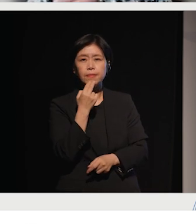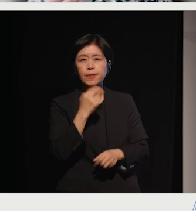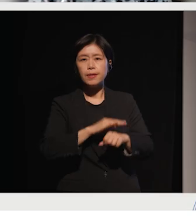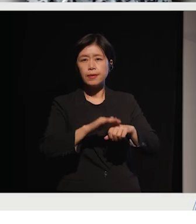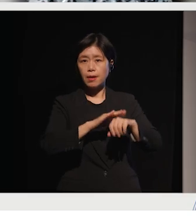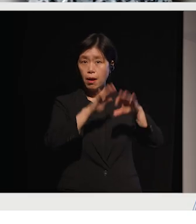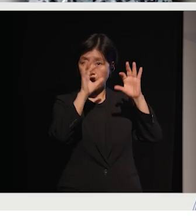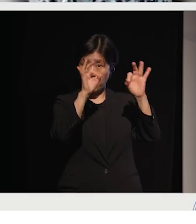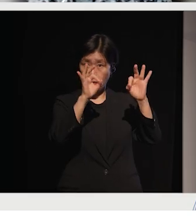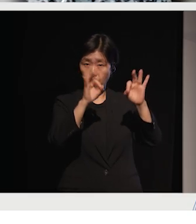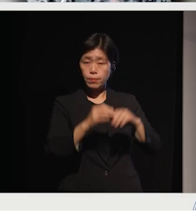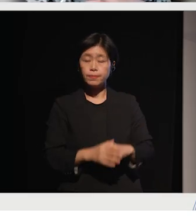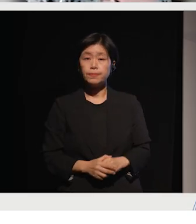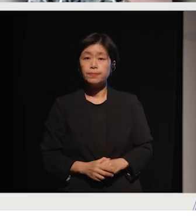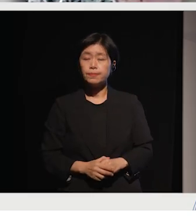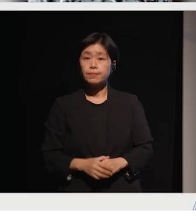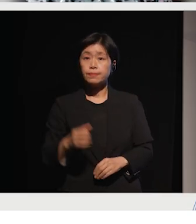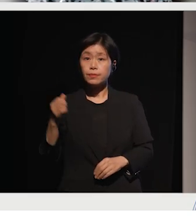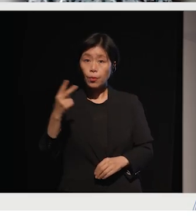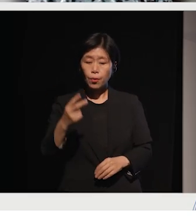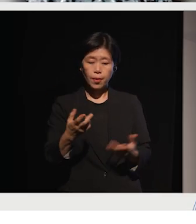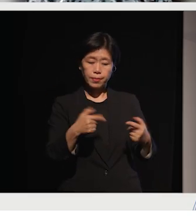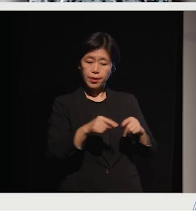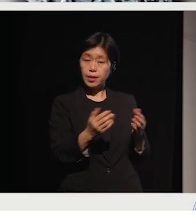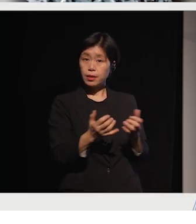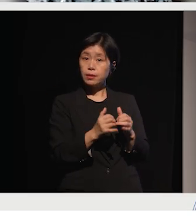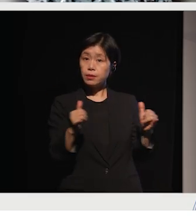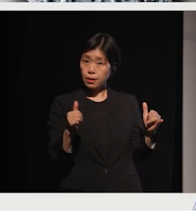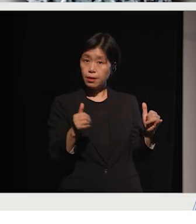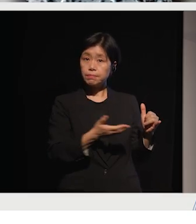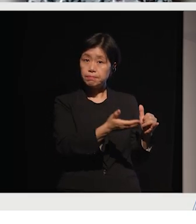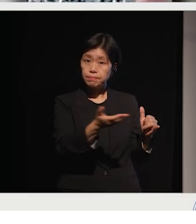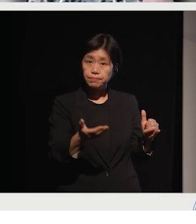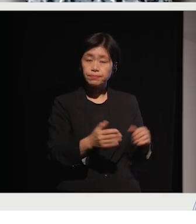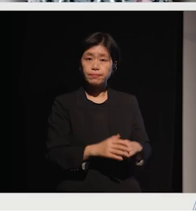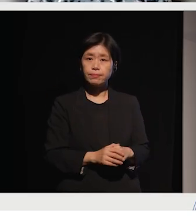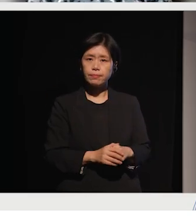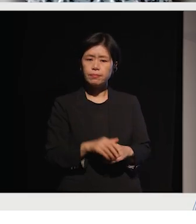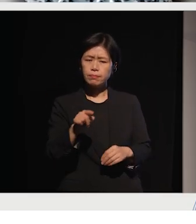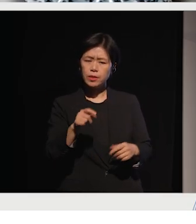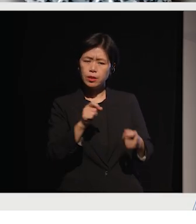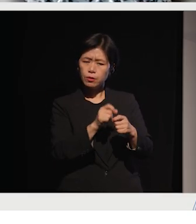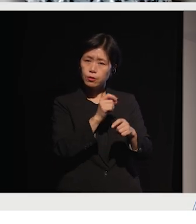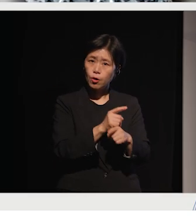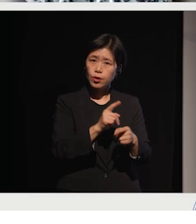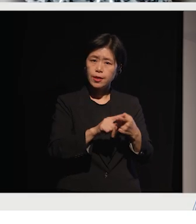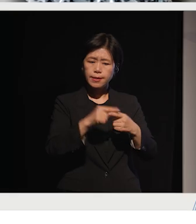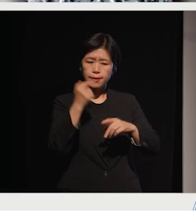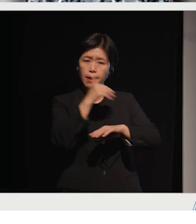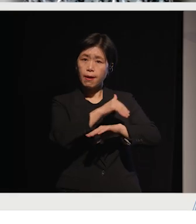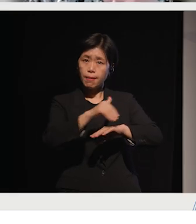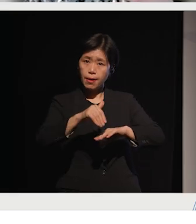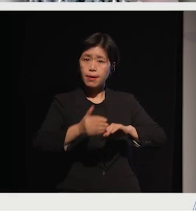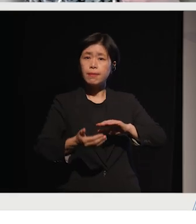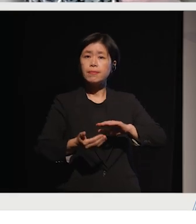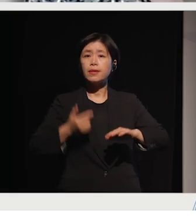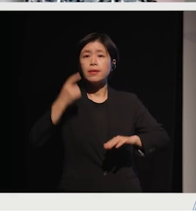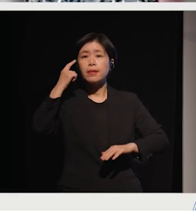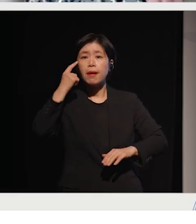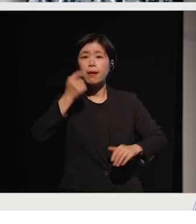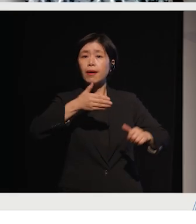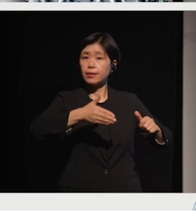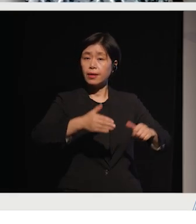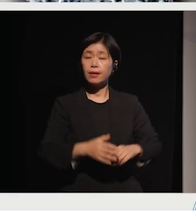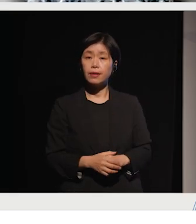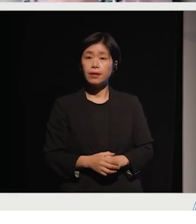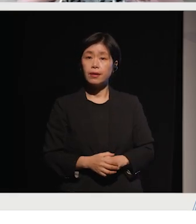also encourage our colleagues to include accessibility in their strategic plans. When we think